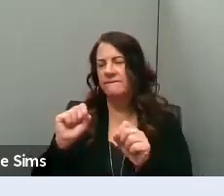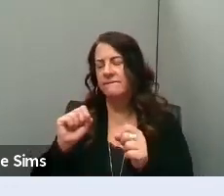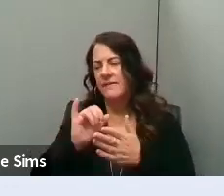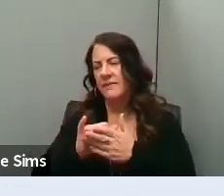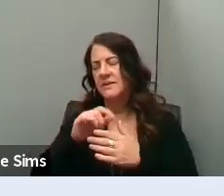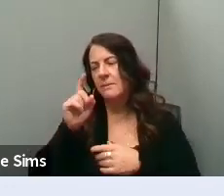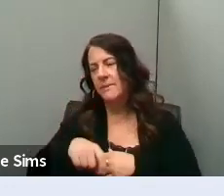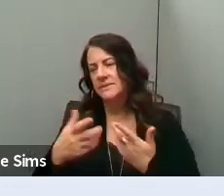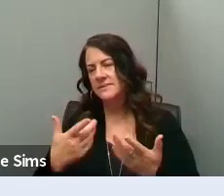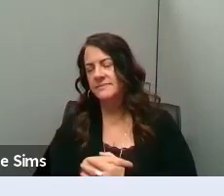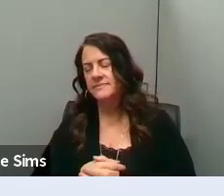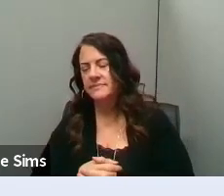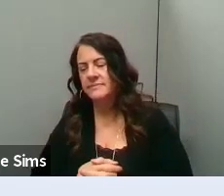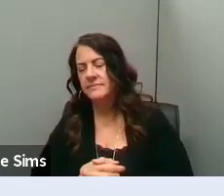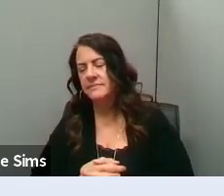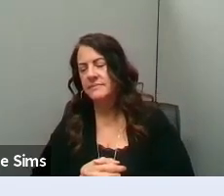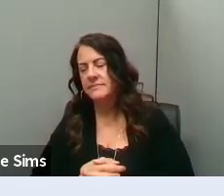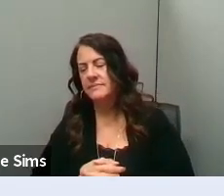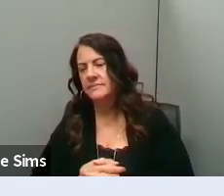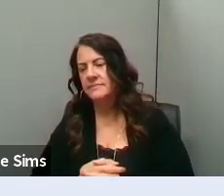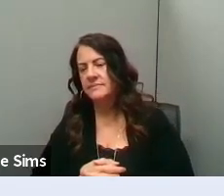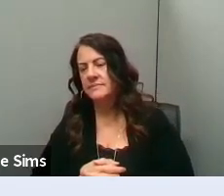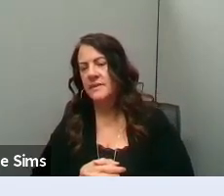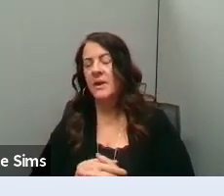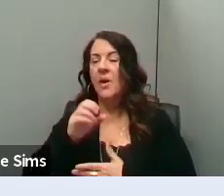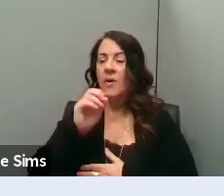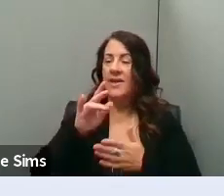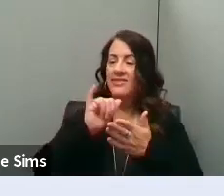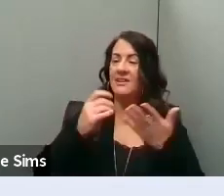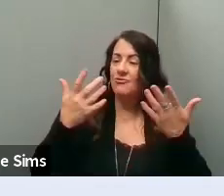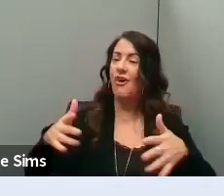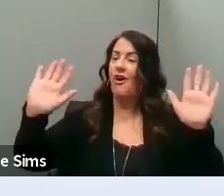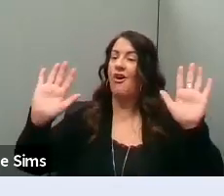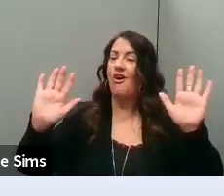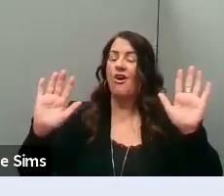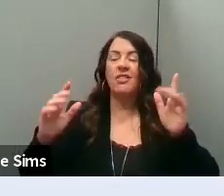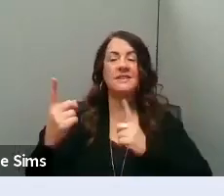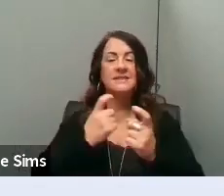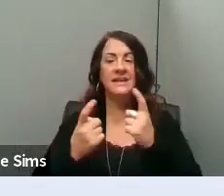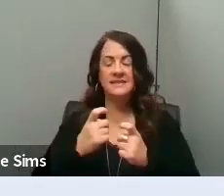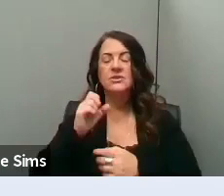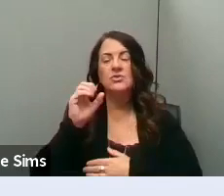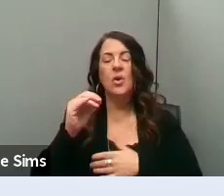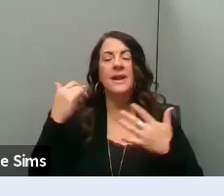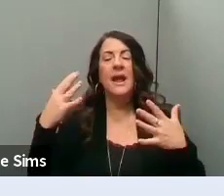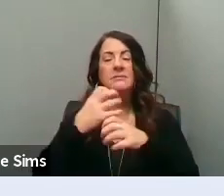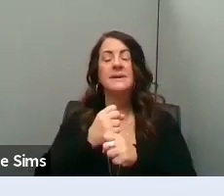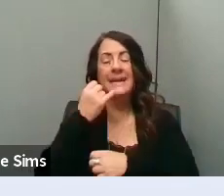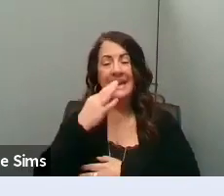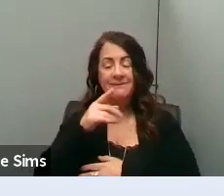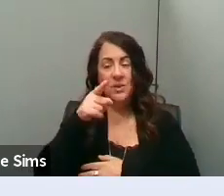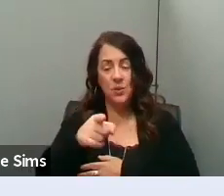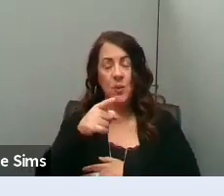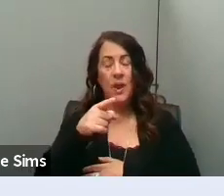Okay, and the last question that we'll have time for today, if someone does test positive, is the